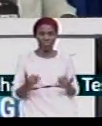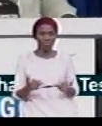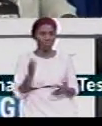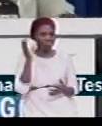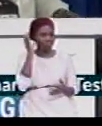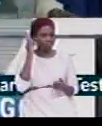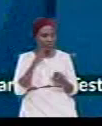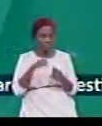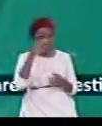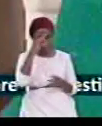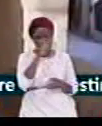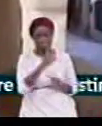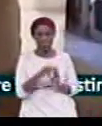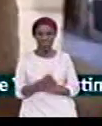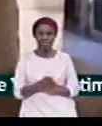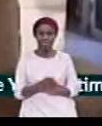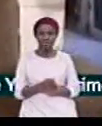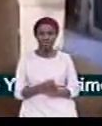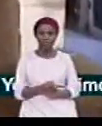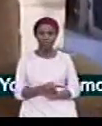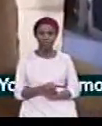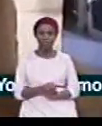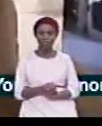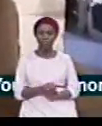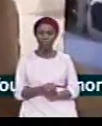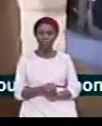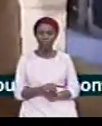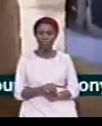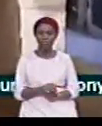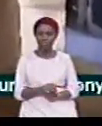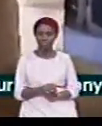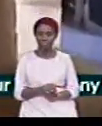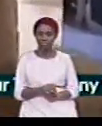When my mother came to my